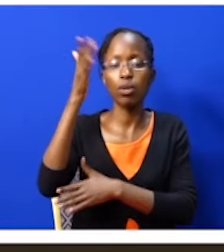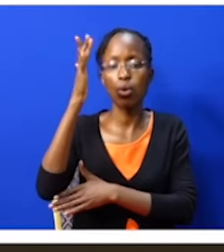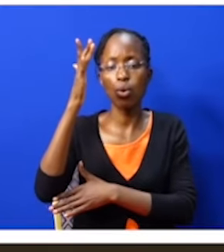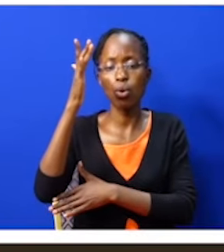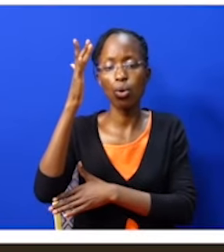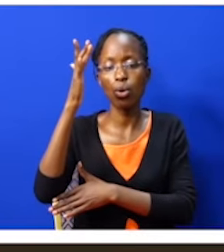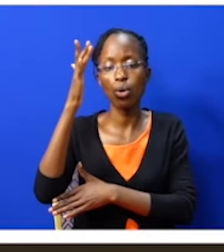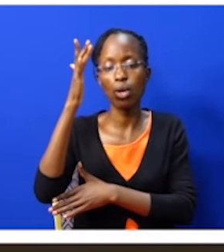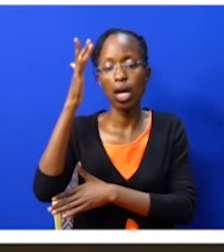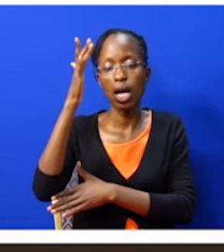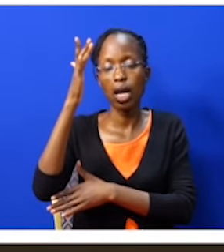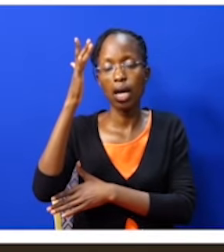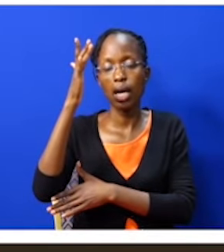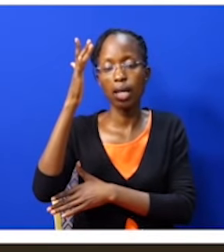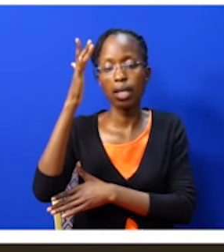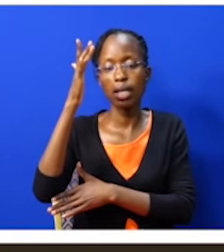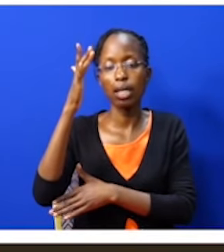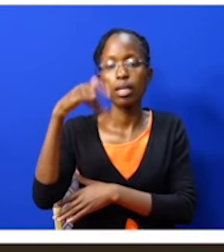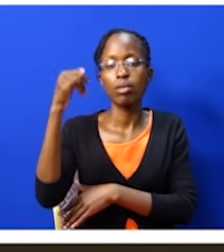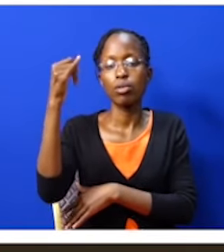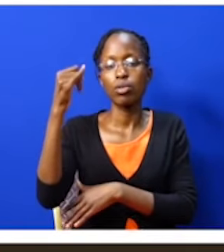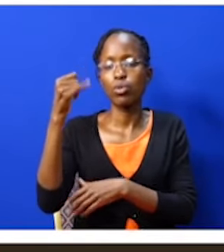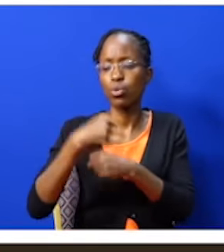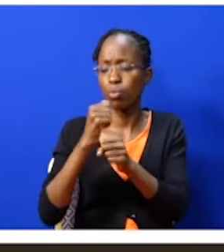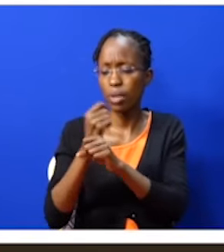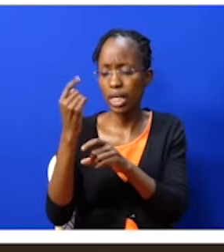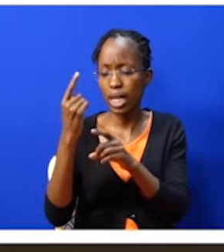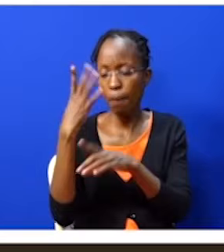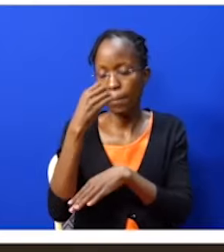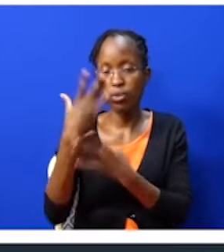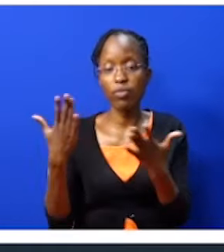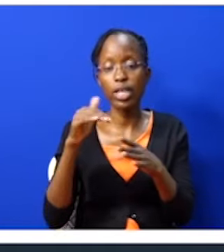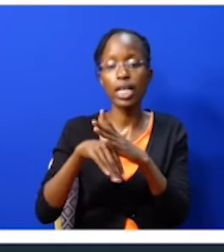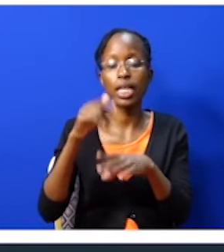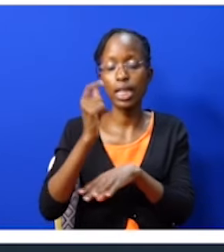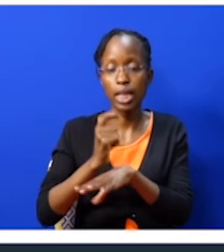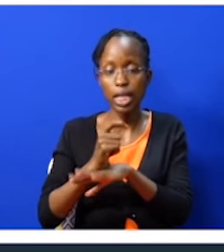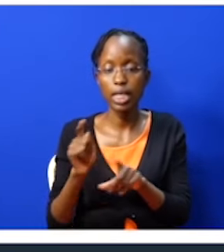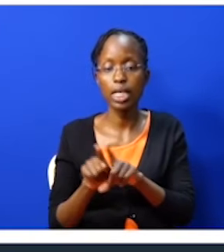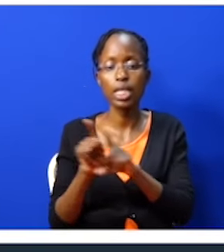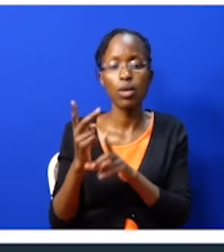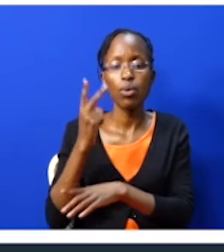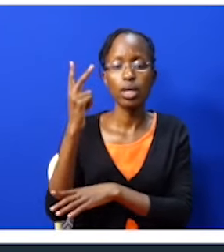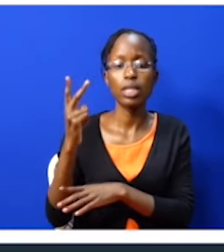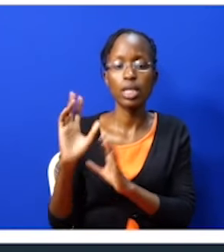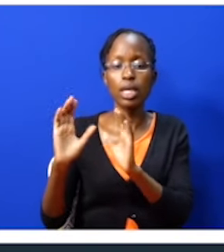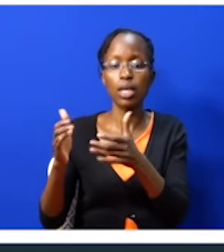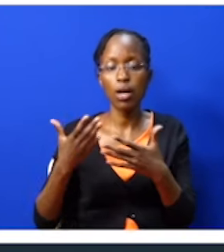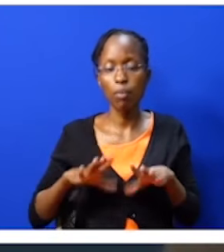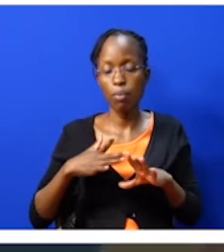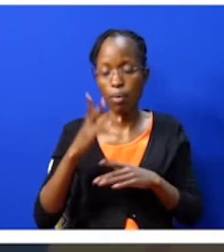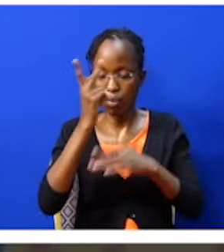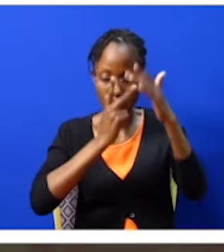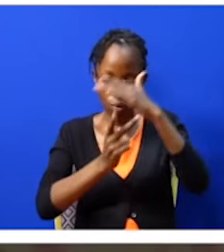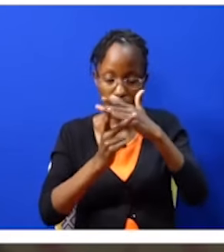given creative genius to make beautiful things in the tabernacle. And we also see God's ruach empower a group of people called the prophets.